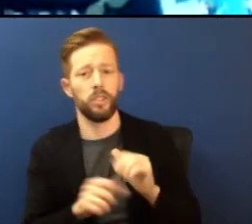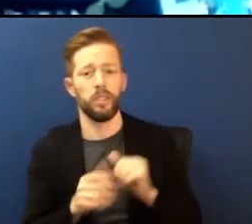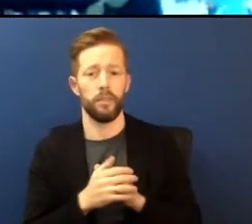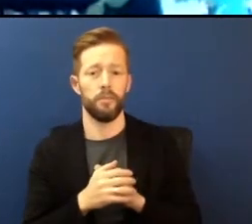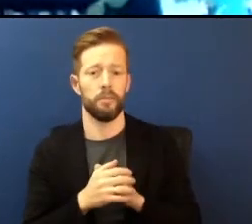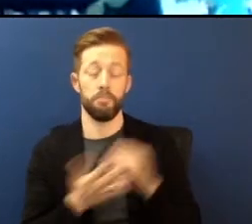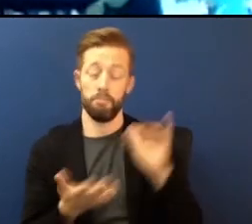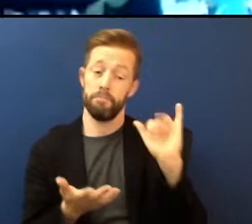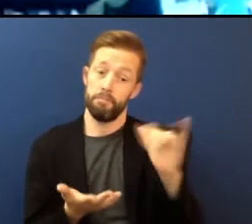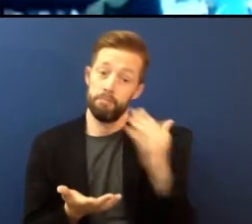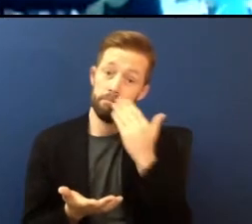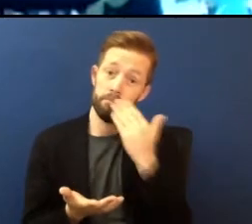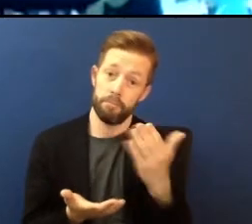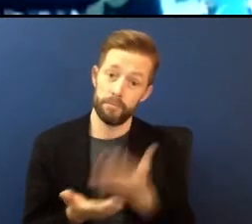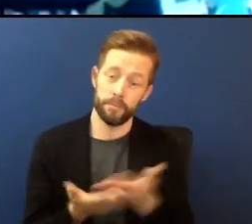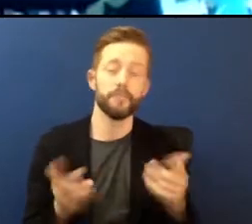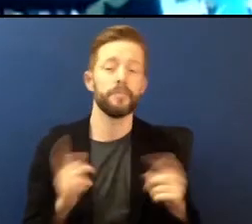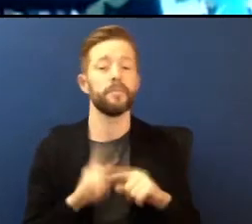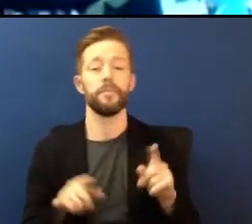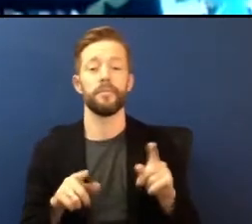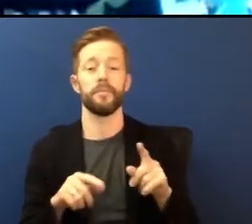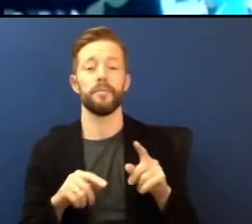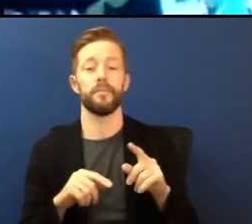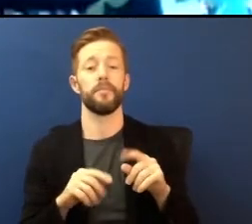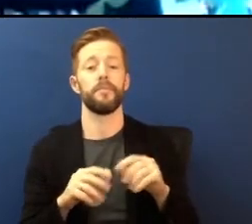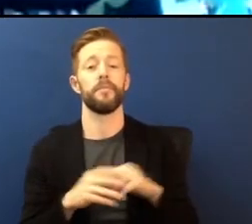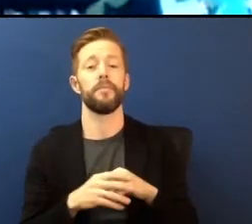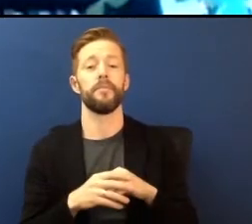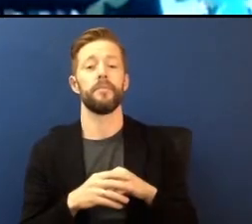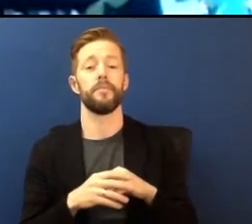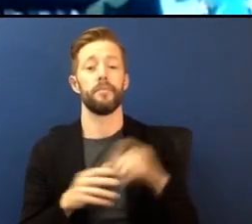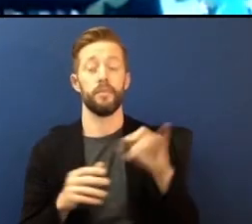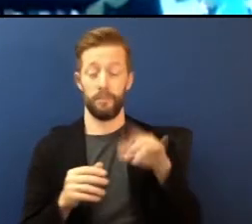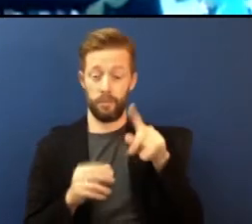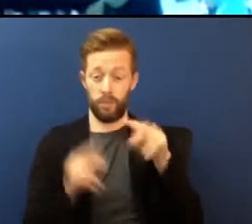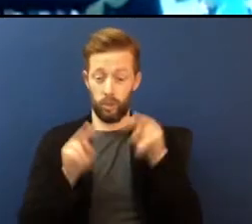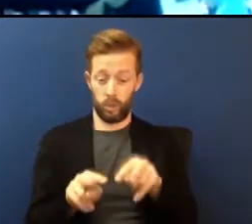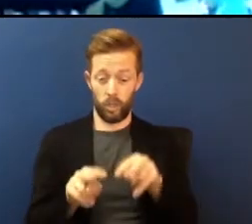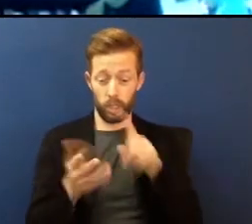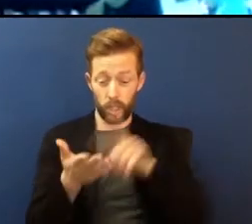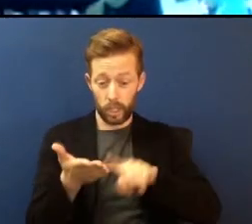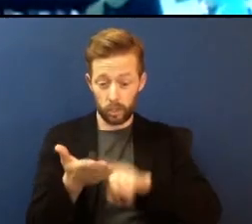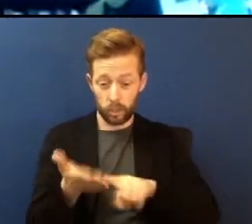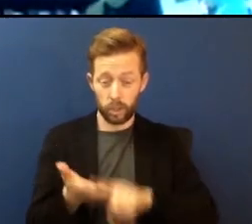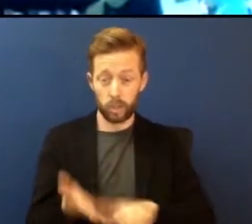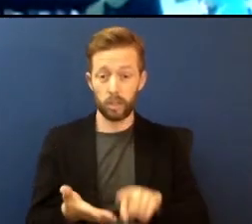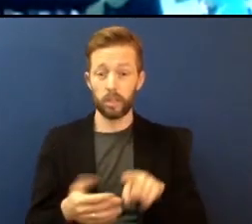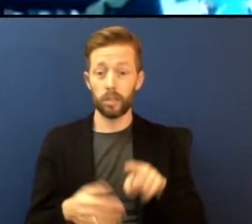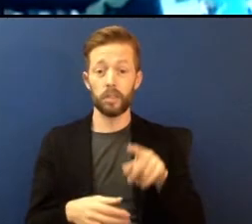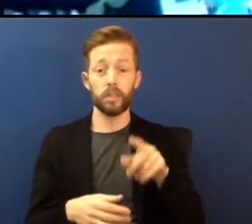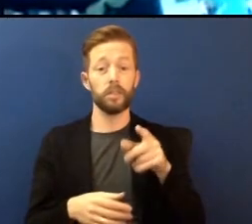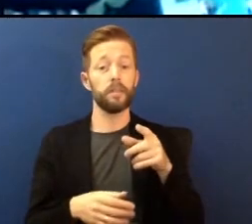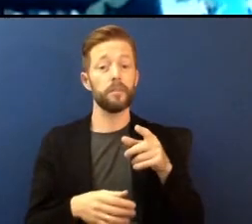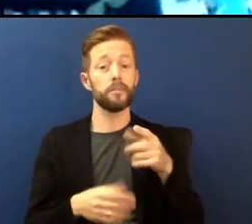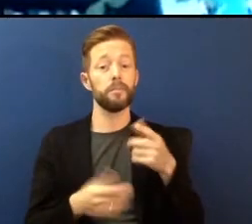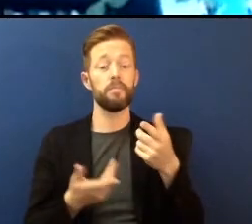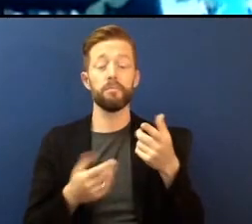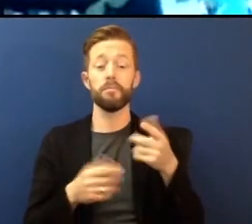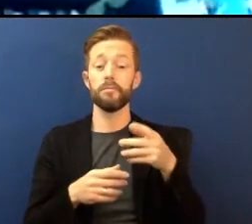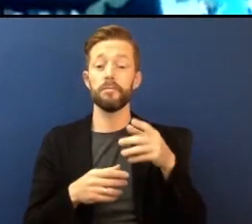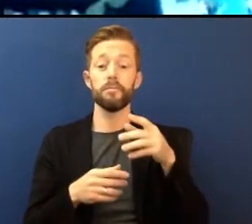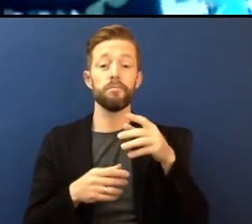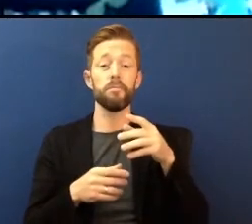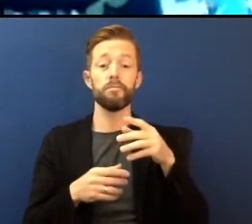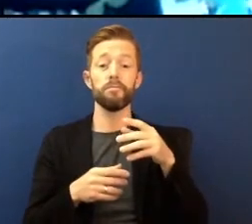pushed, which is actually a good thing. But to some extent, if you kind of look at the literature, the notion is that even